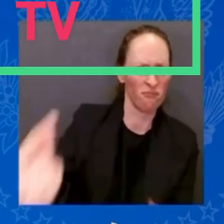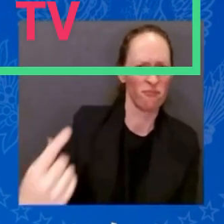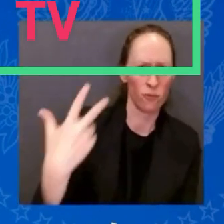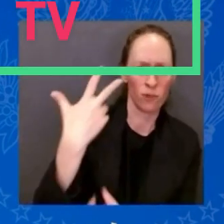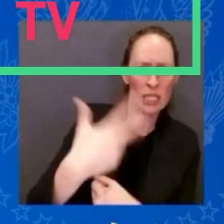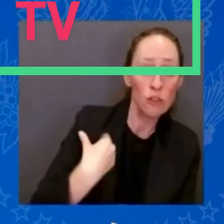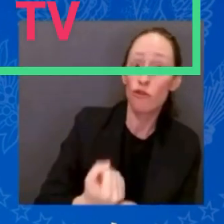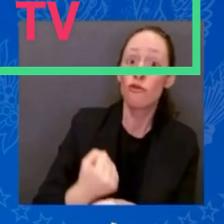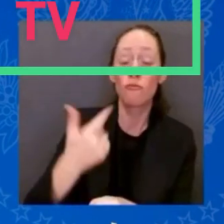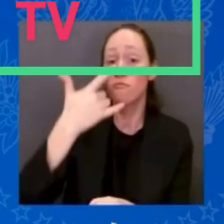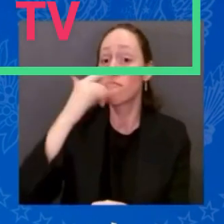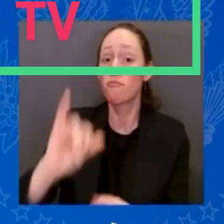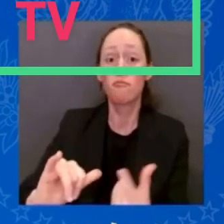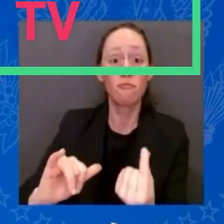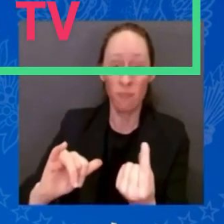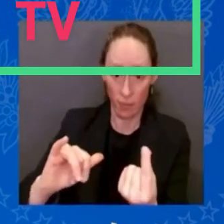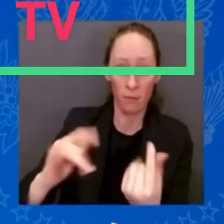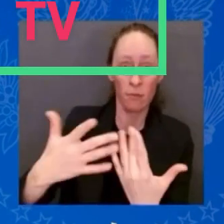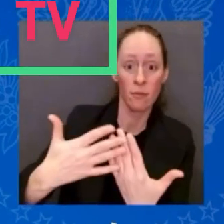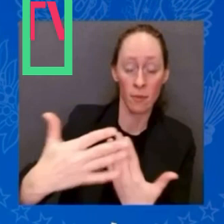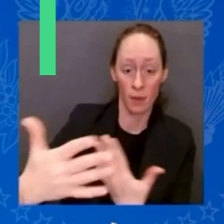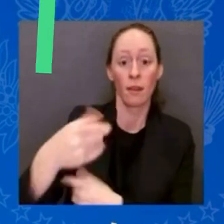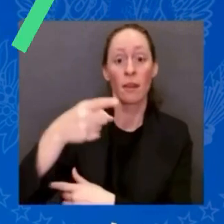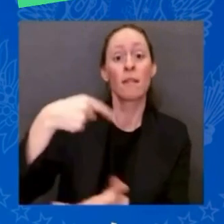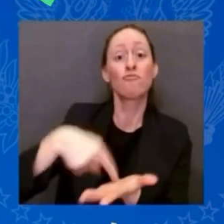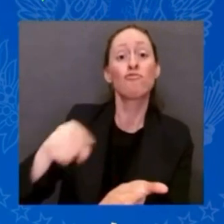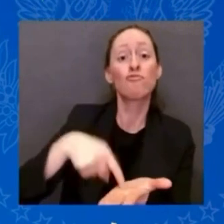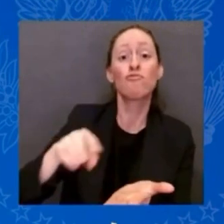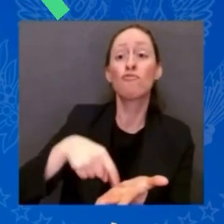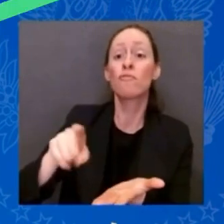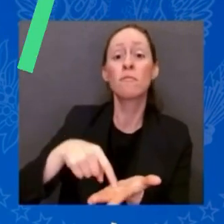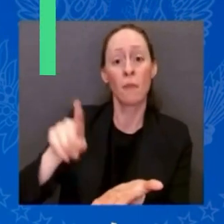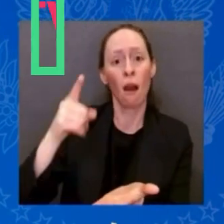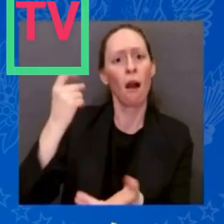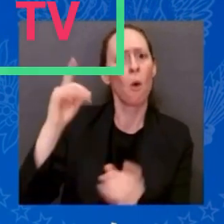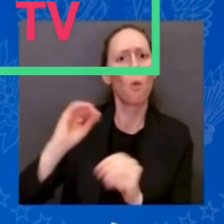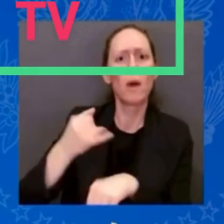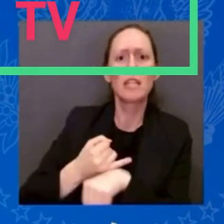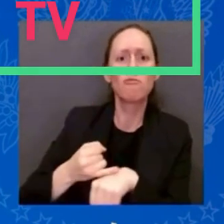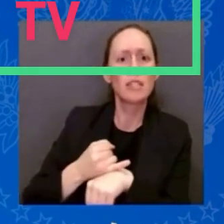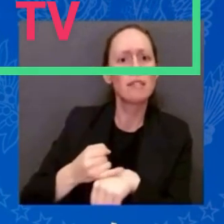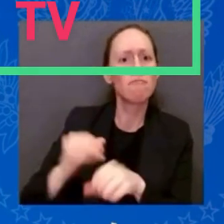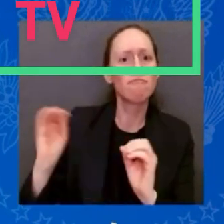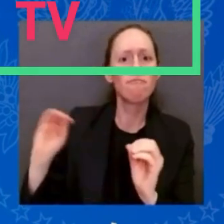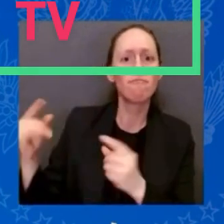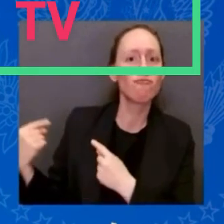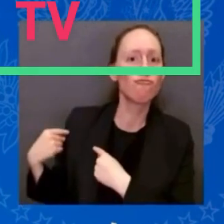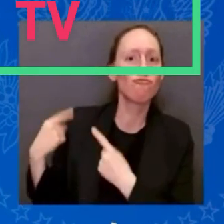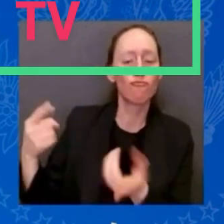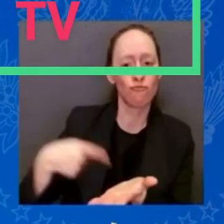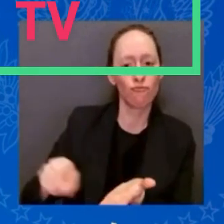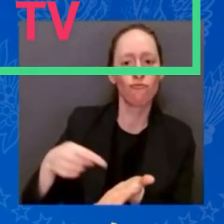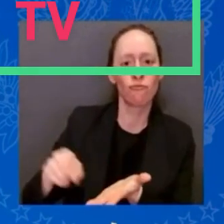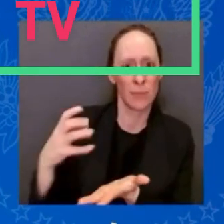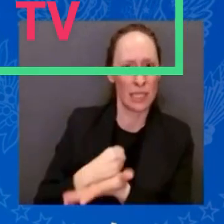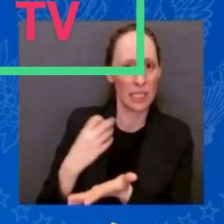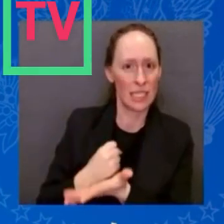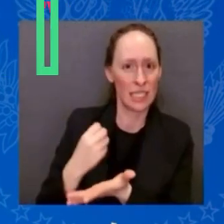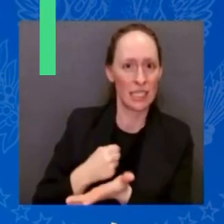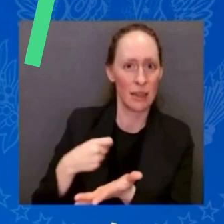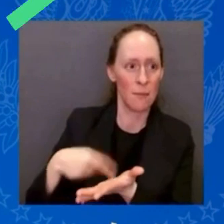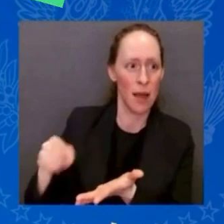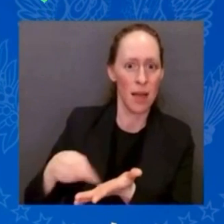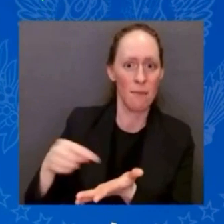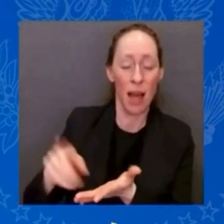and interest will be accruing. And during this period, if you can pay your monthly bills, you should. But if you cannot, if you miss